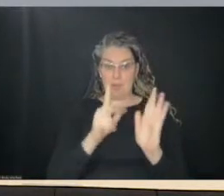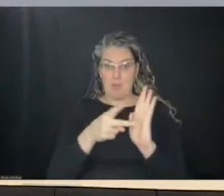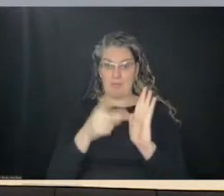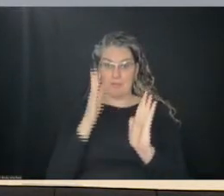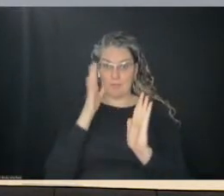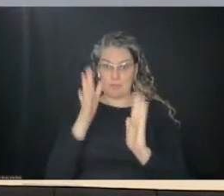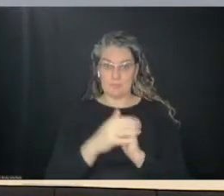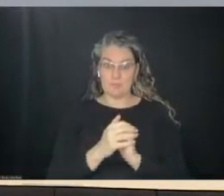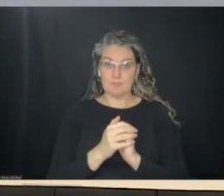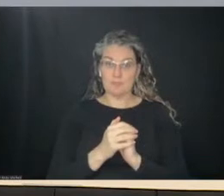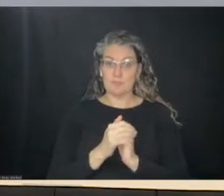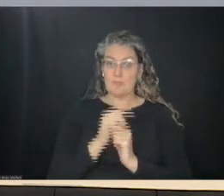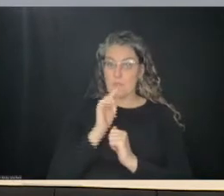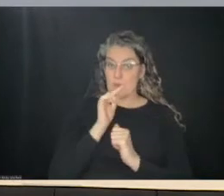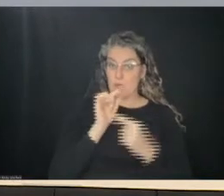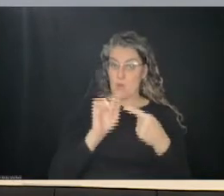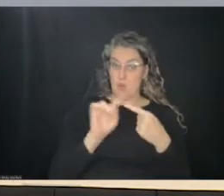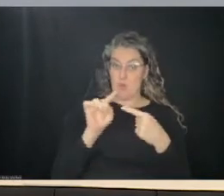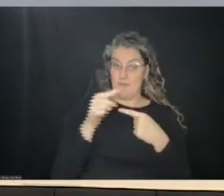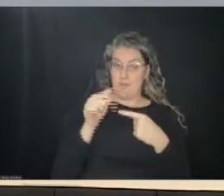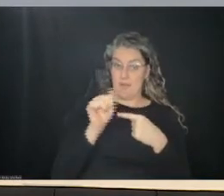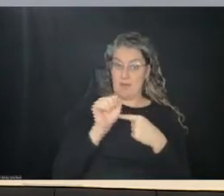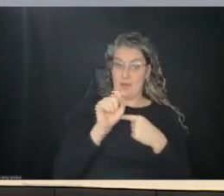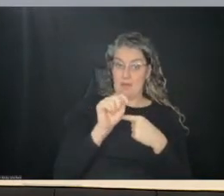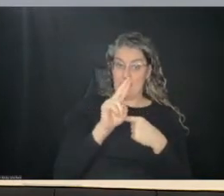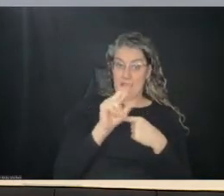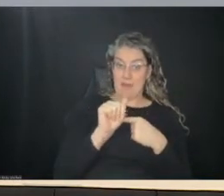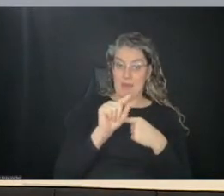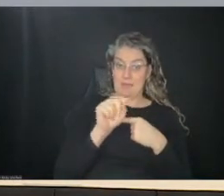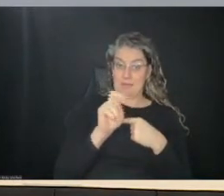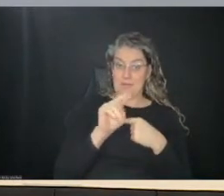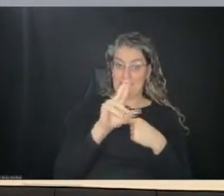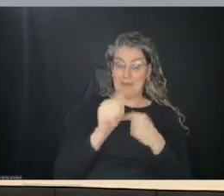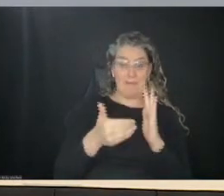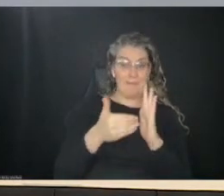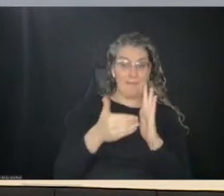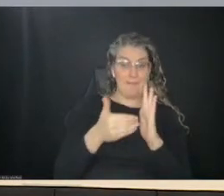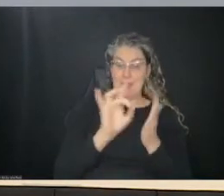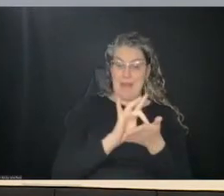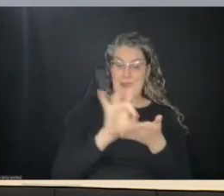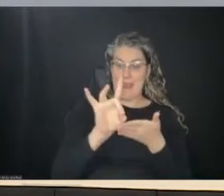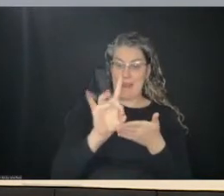received AstraZeneca will receive their second dose between 8 and 12 weeks.